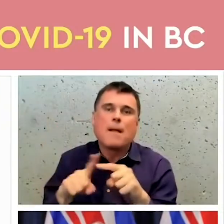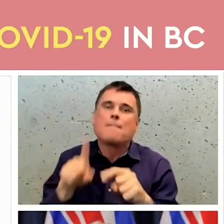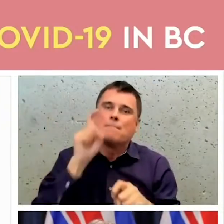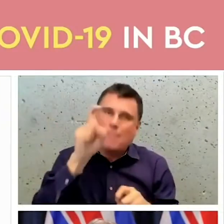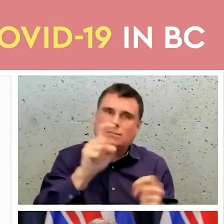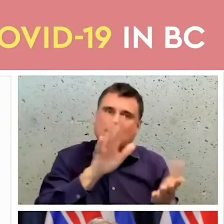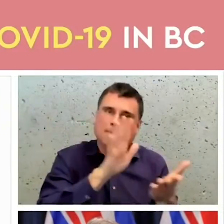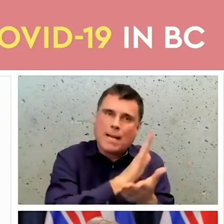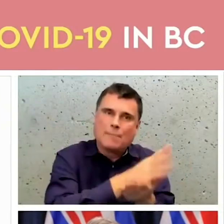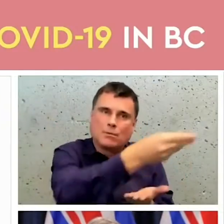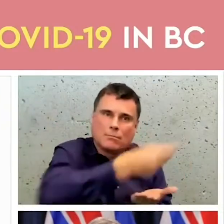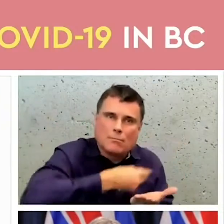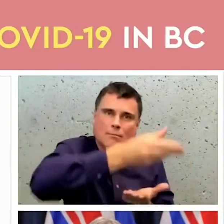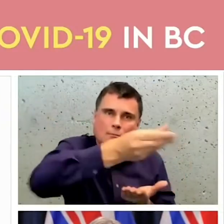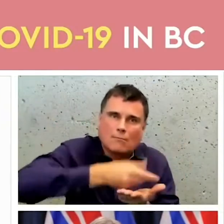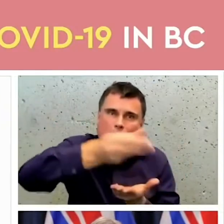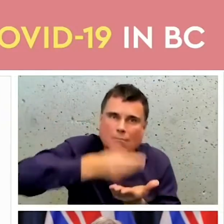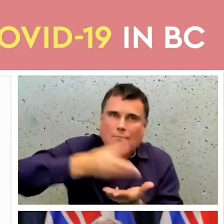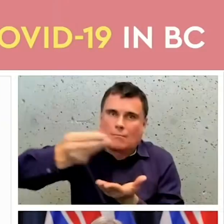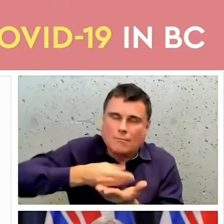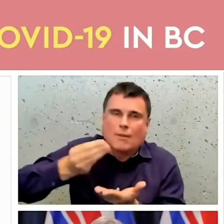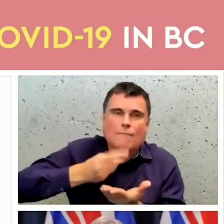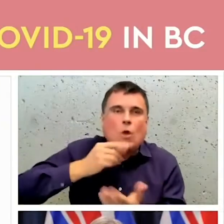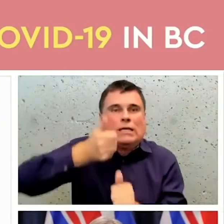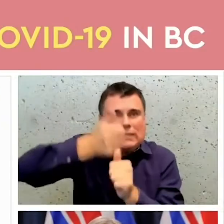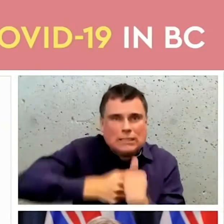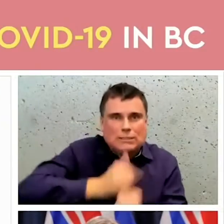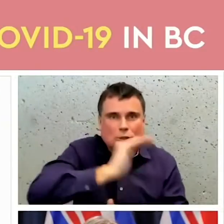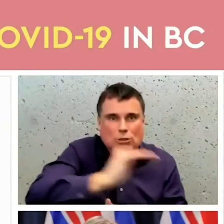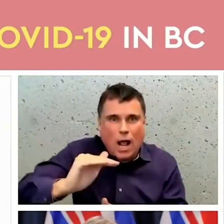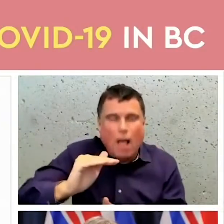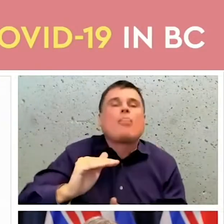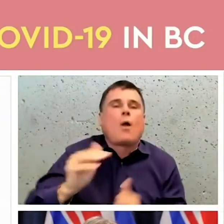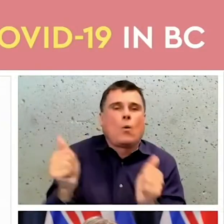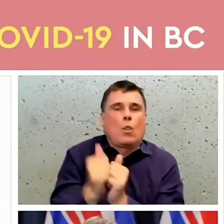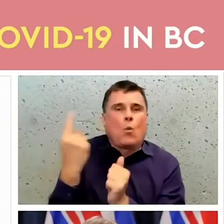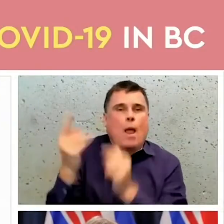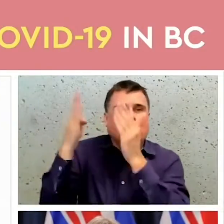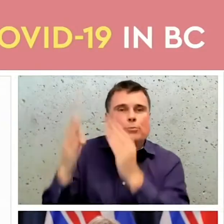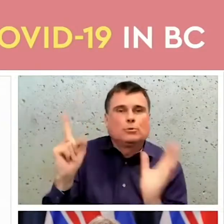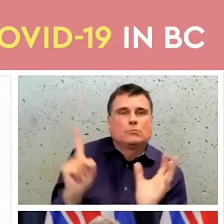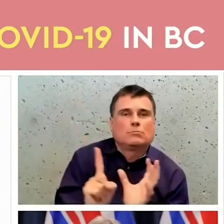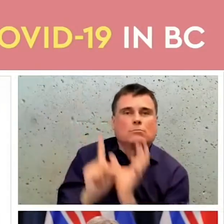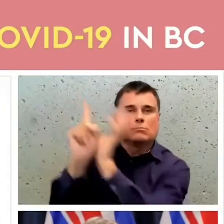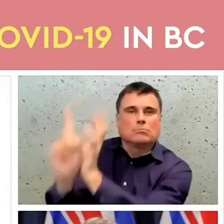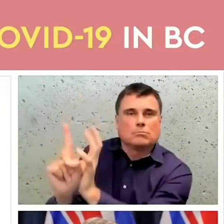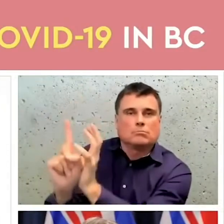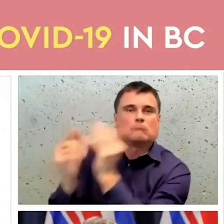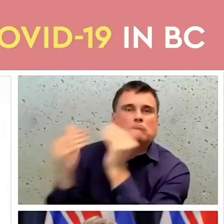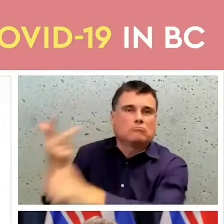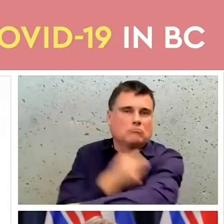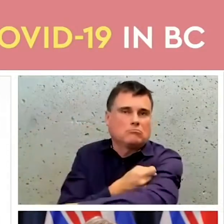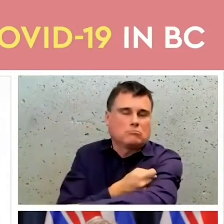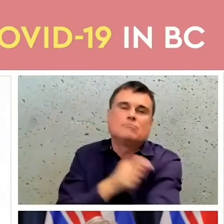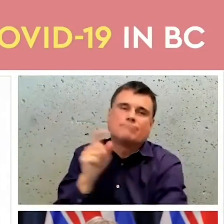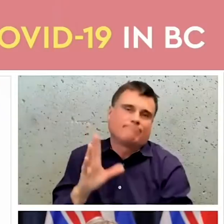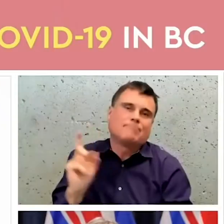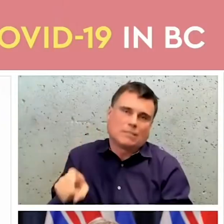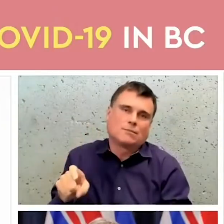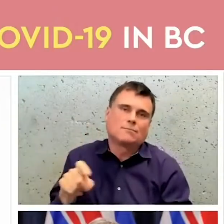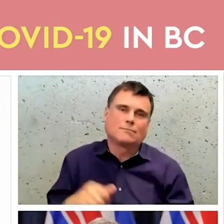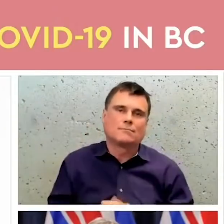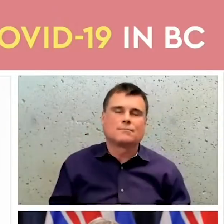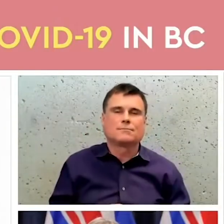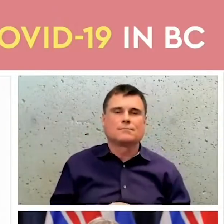As Dr. Henry has said, this is a specially formulated vaccine for children, and the real advantage that we have, particularly in view of the